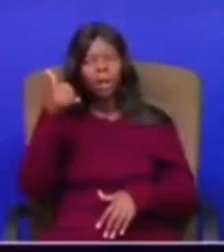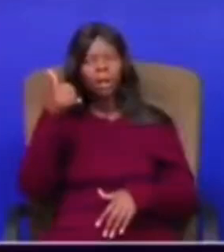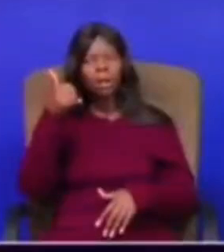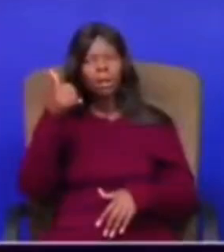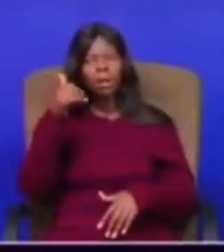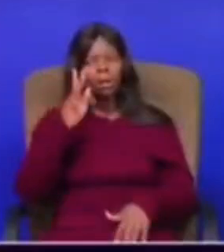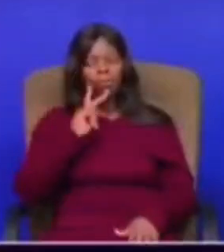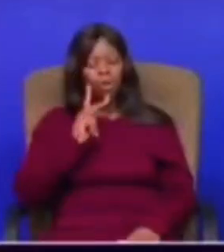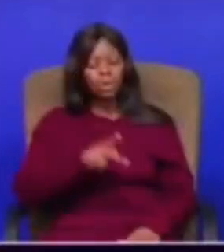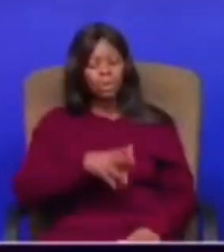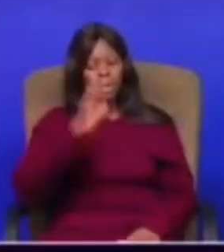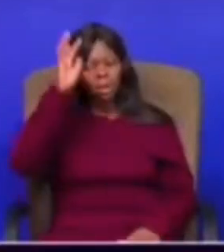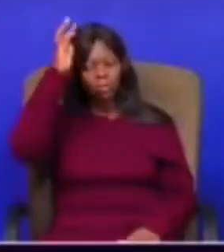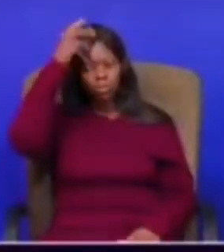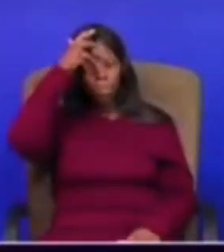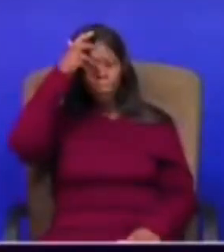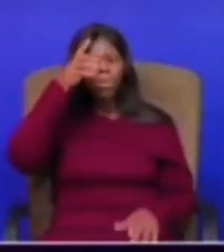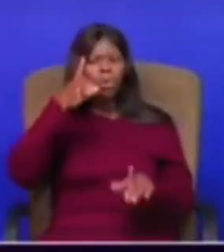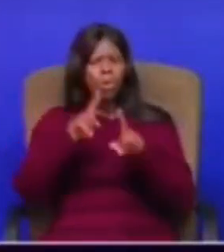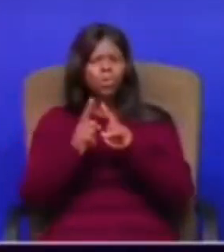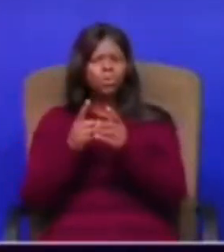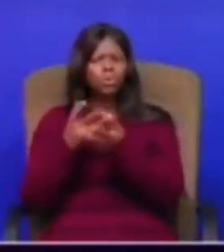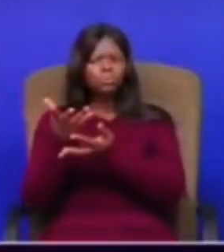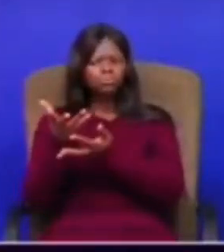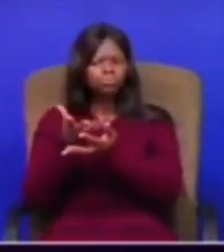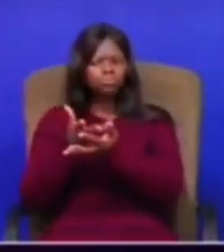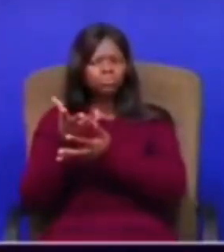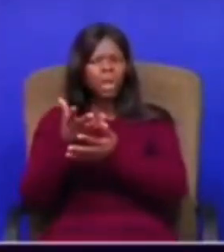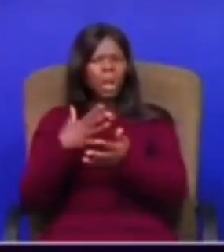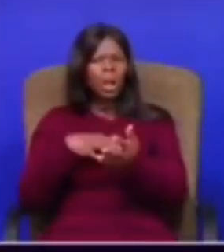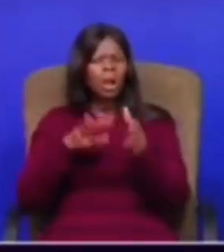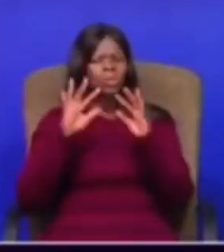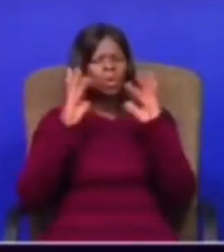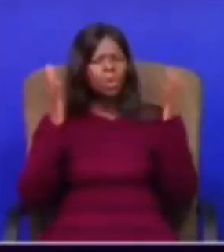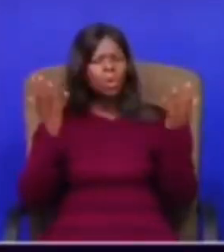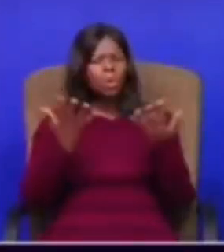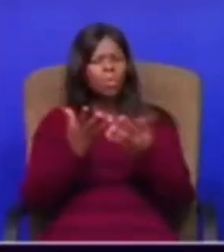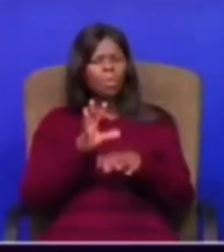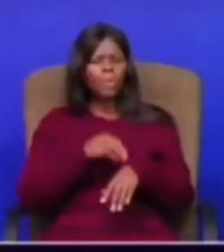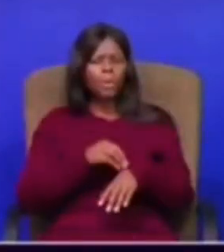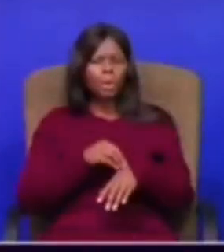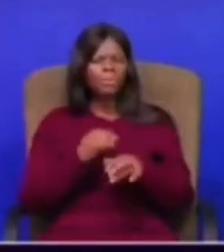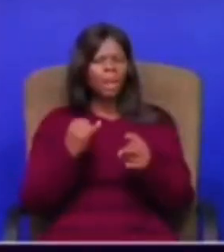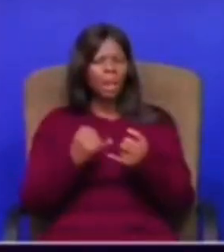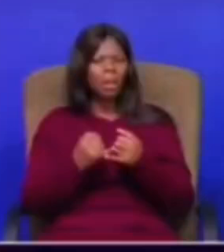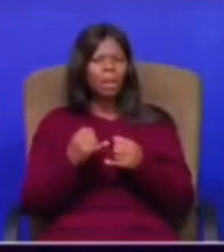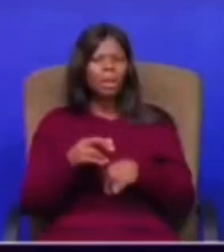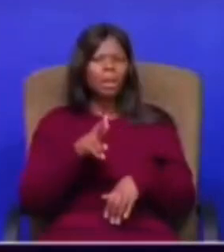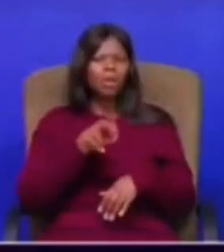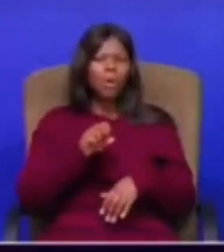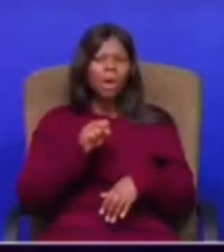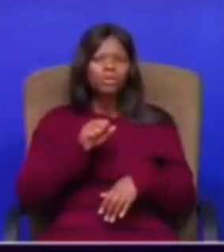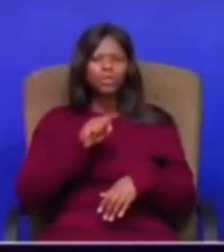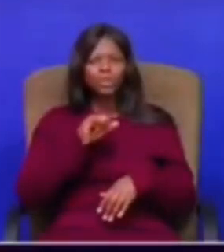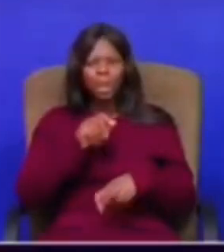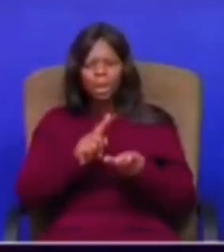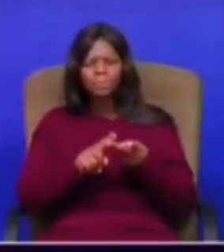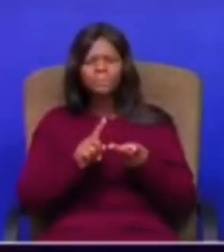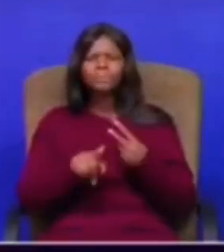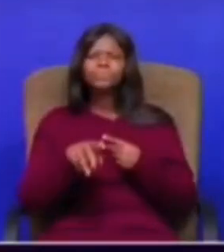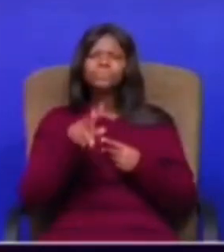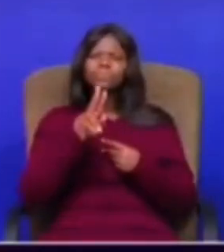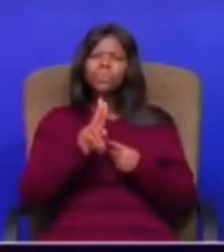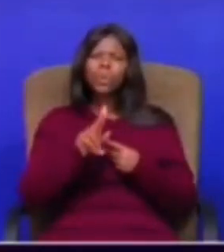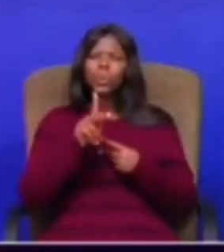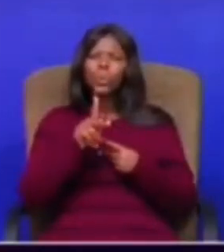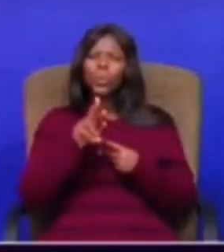were discussing other global matters such as Russia and Ukraine, we agreed that we should